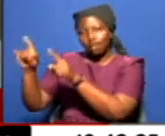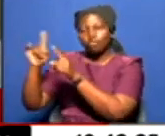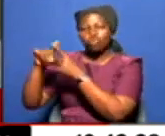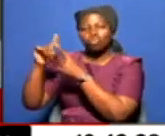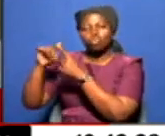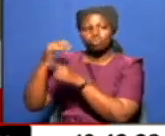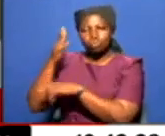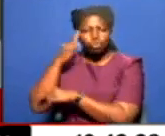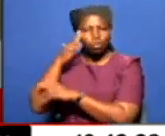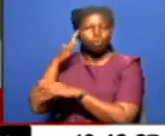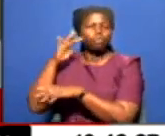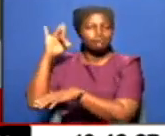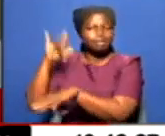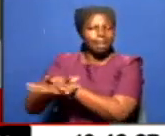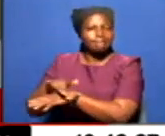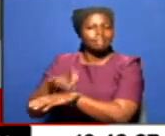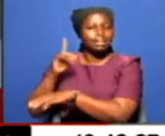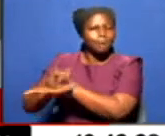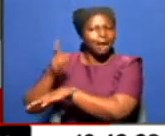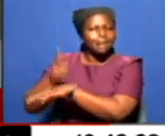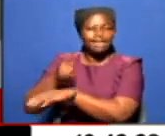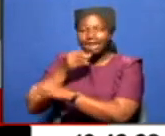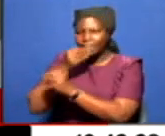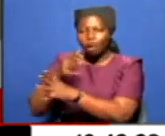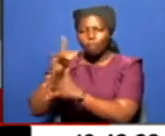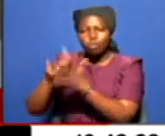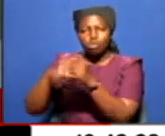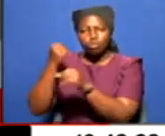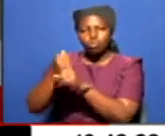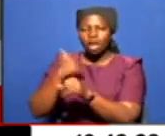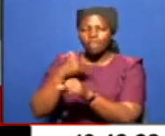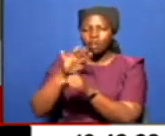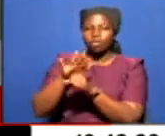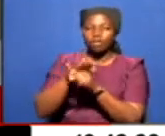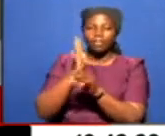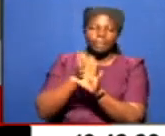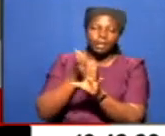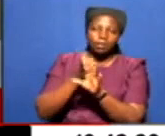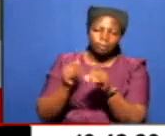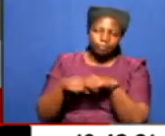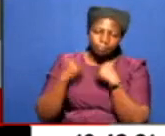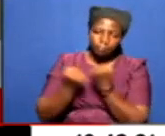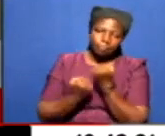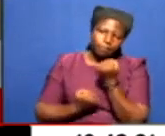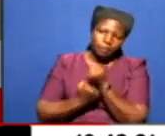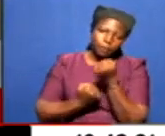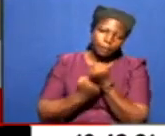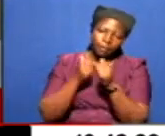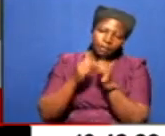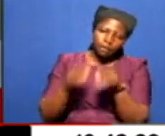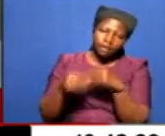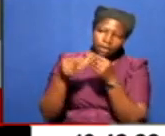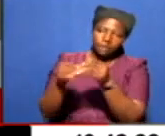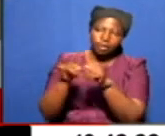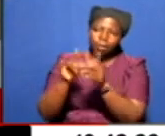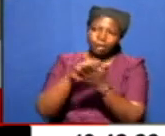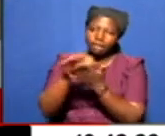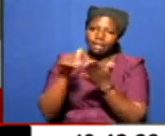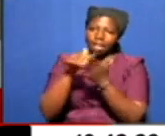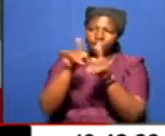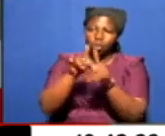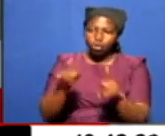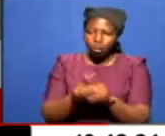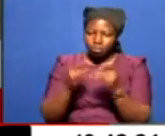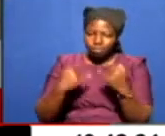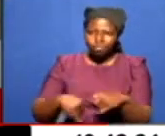tell on what to do? So there's a lot of psychosocial support that we give at the center, and also trying to bring them